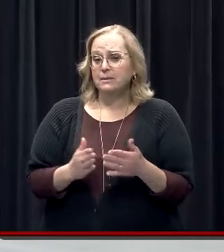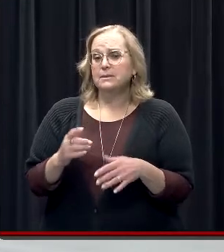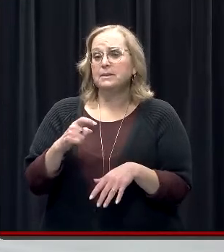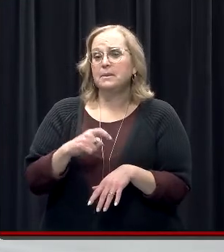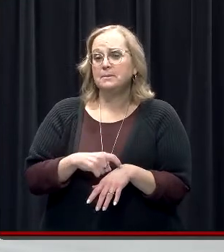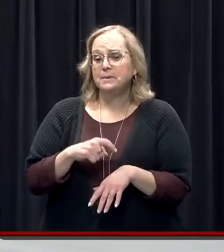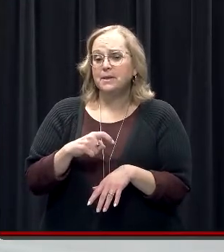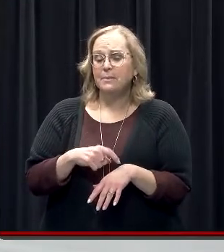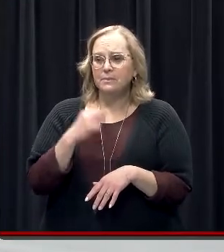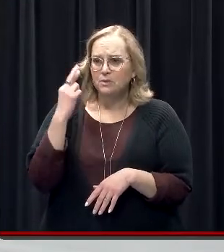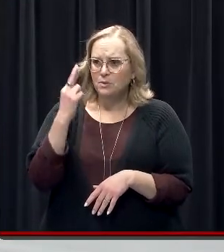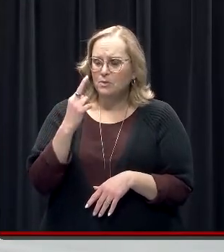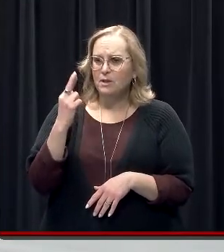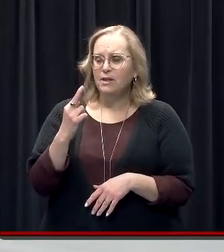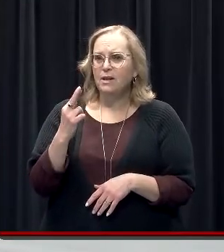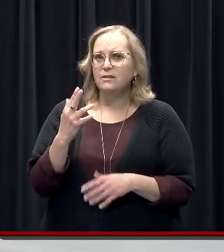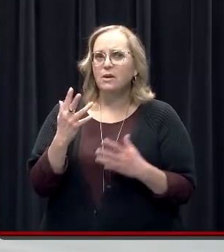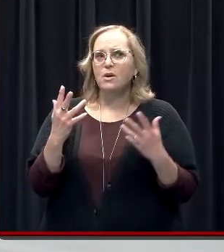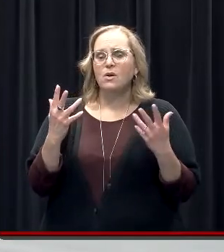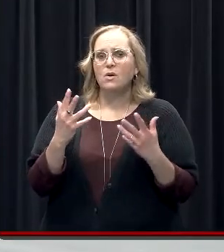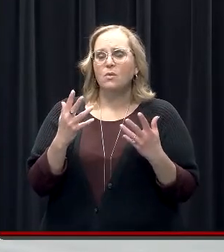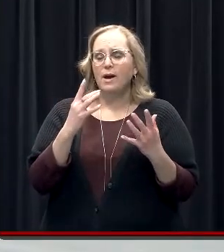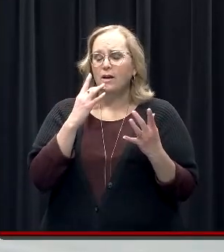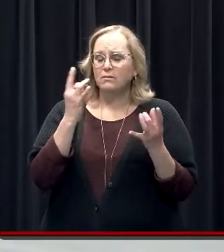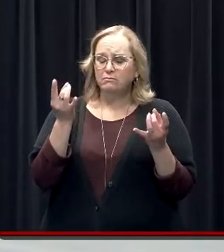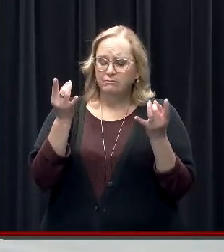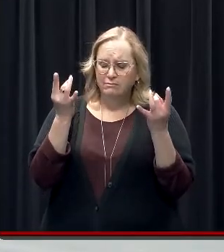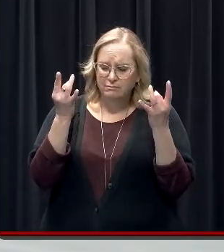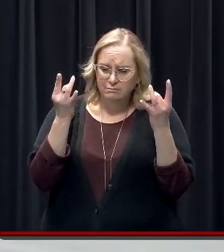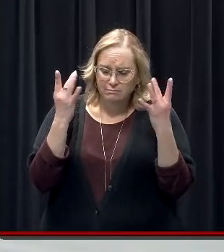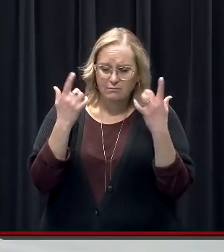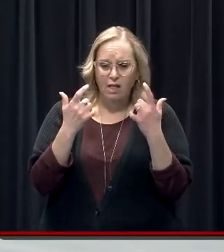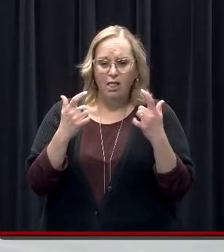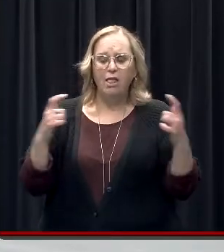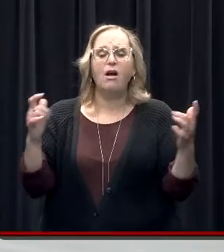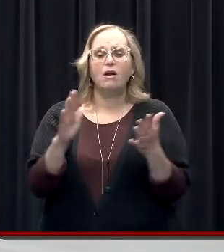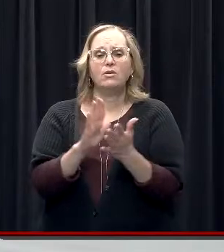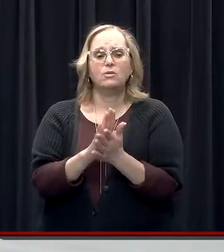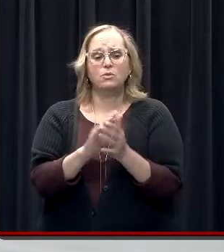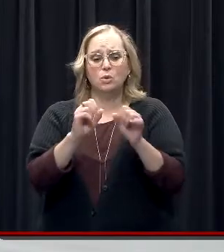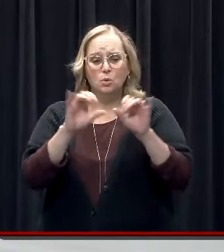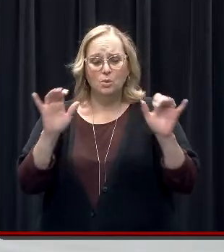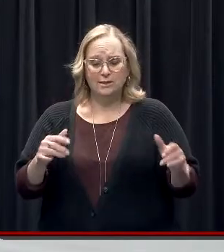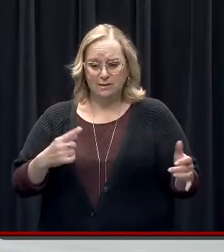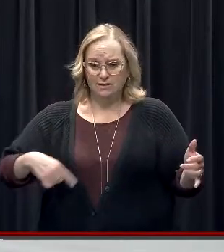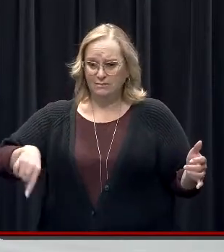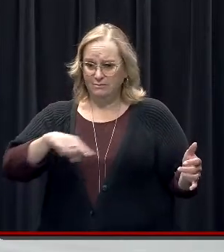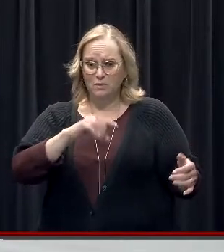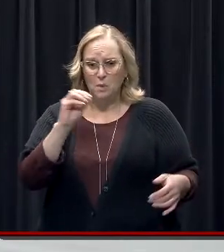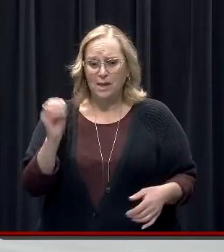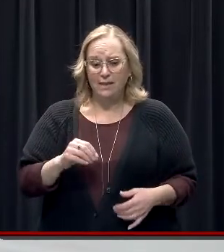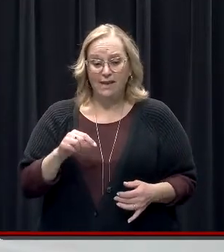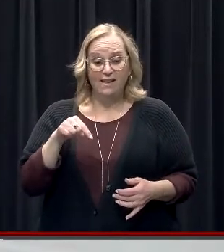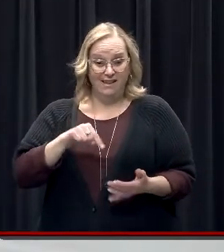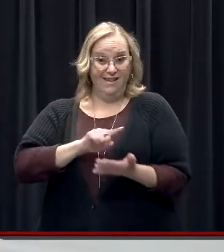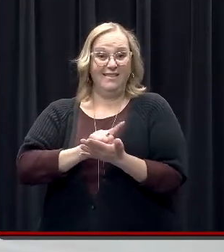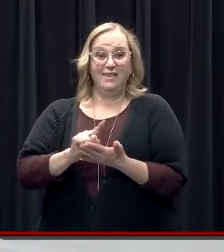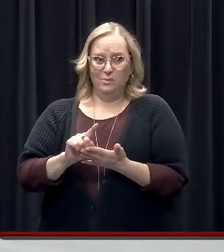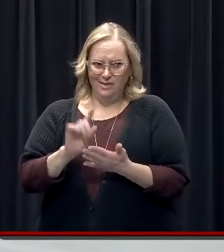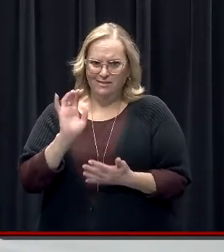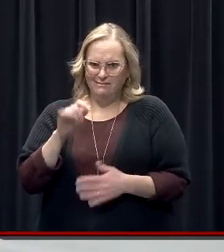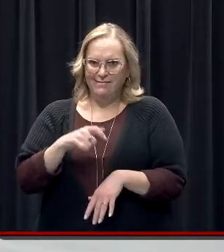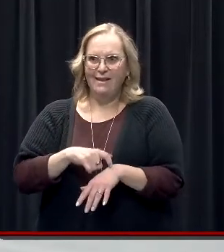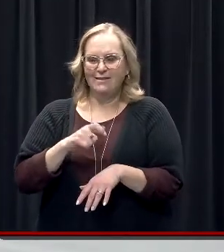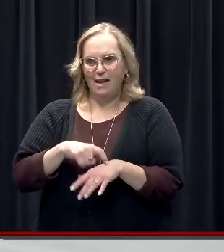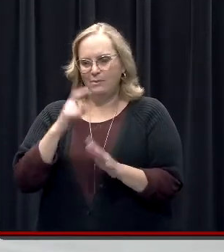realize what an incredibly large school system we are, and this week is certainly one of those times, and thanks everybody that's contributed to